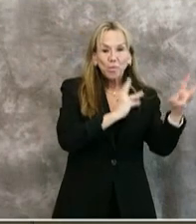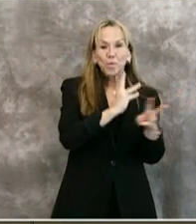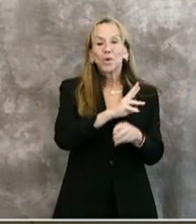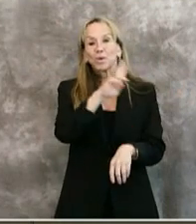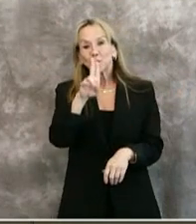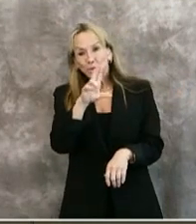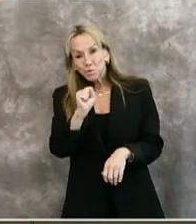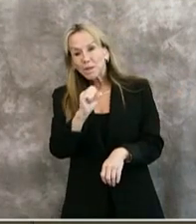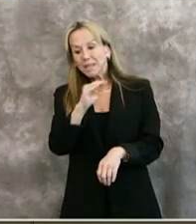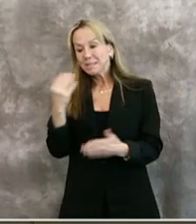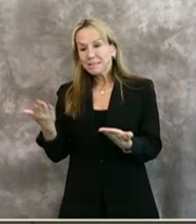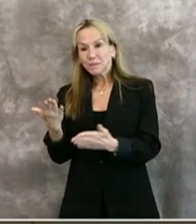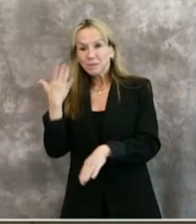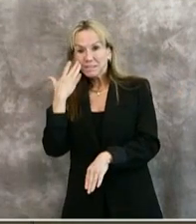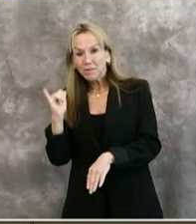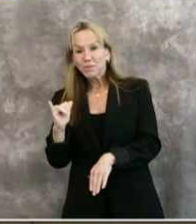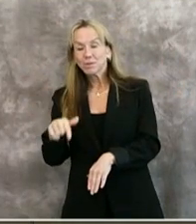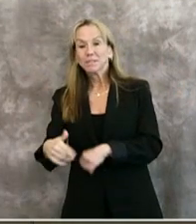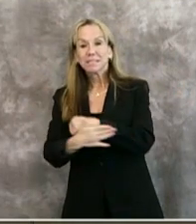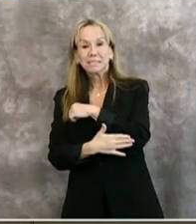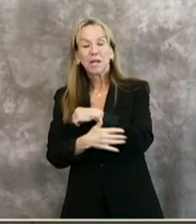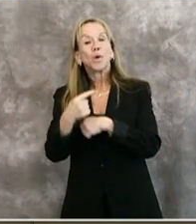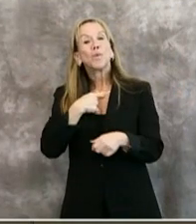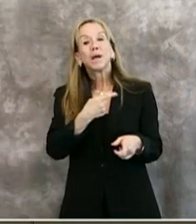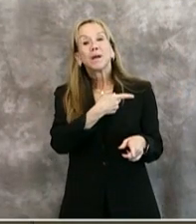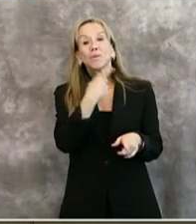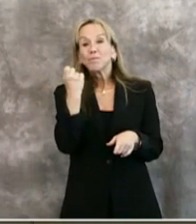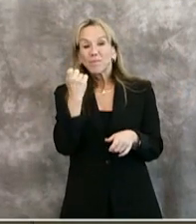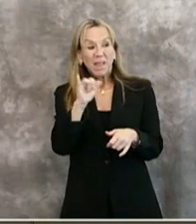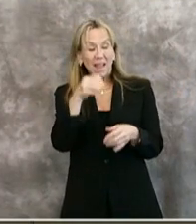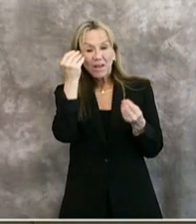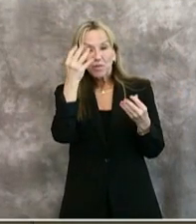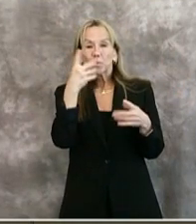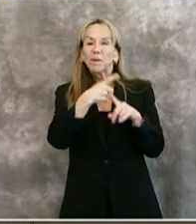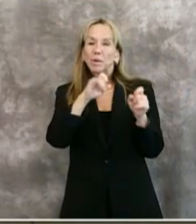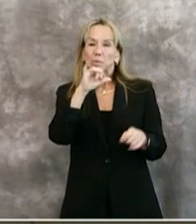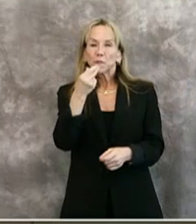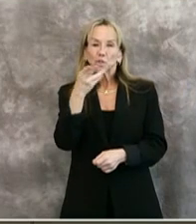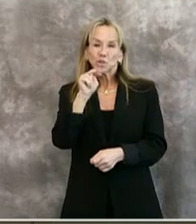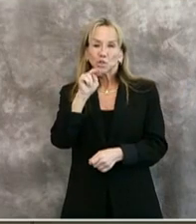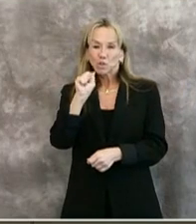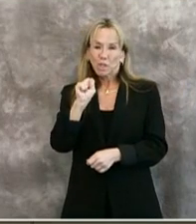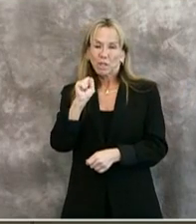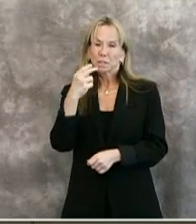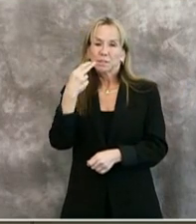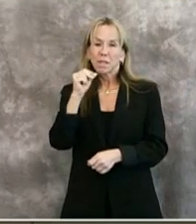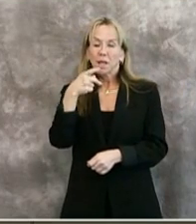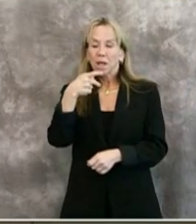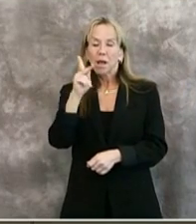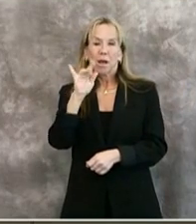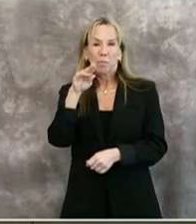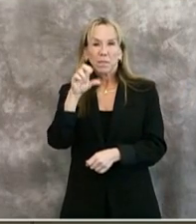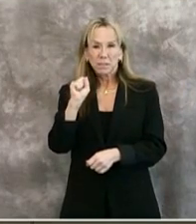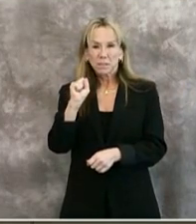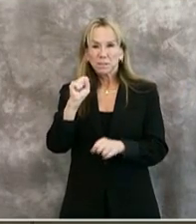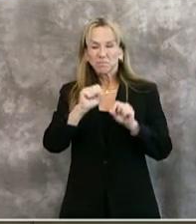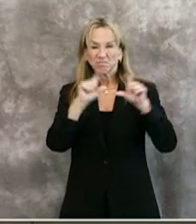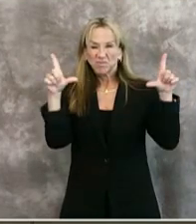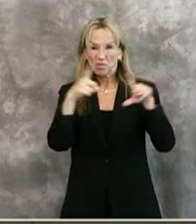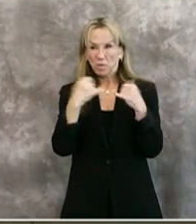based on data that is obtained from the Johns Hopkins dashboard and was obtained today around noon. Based